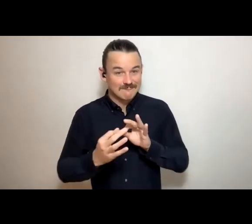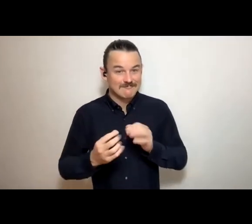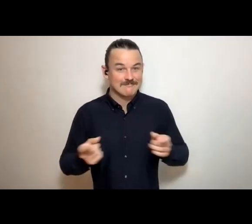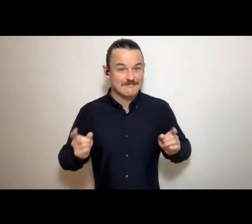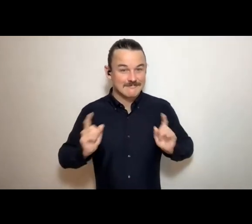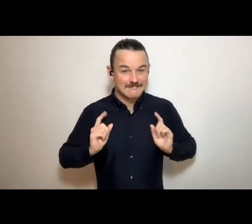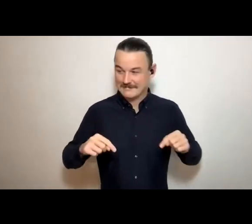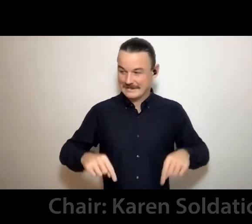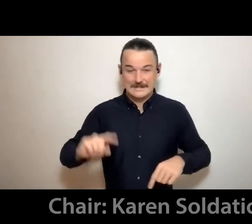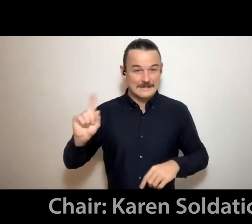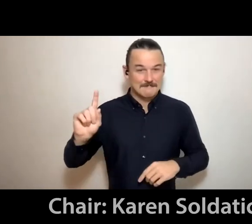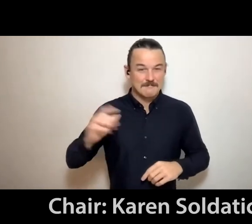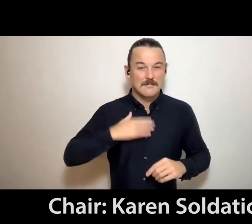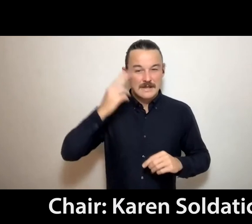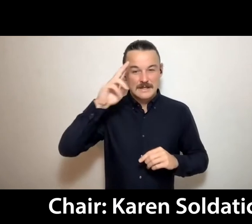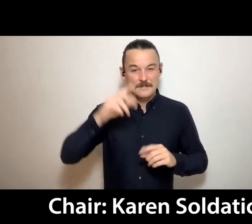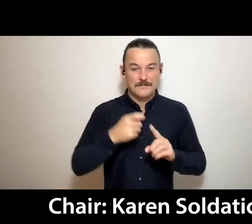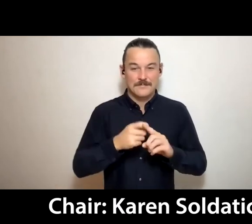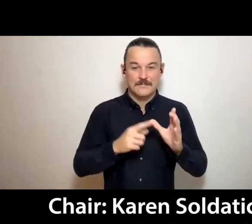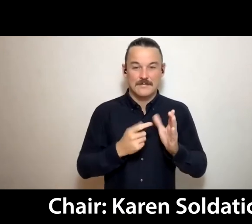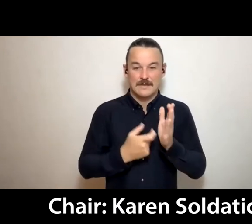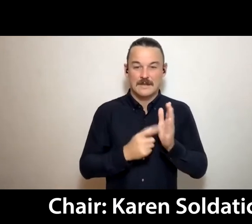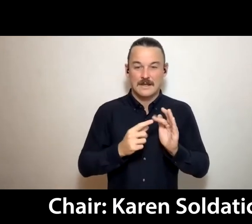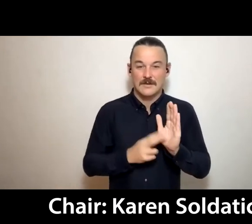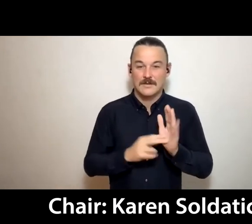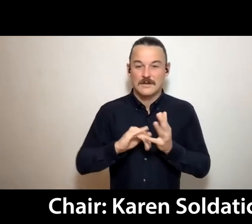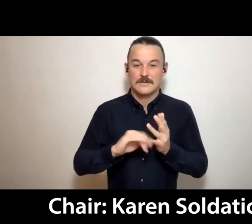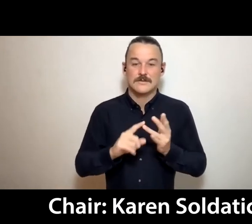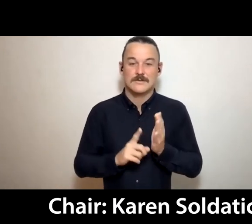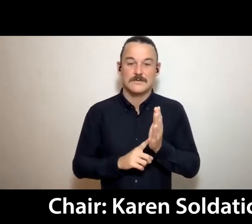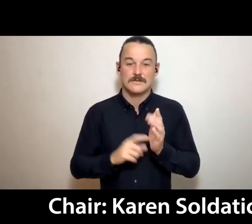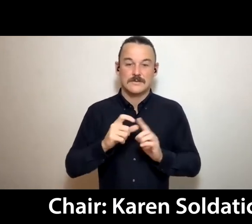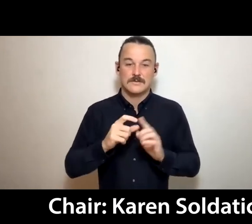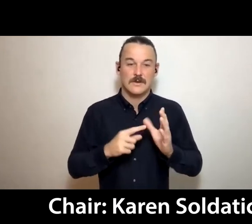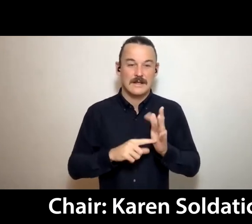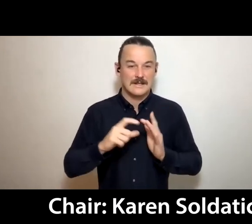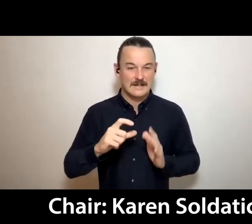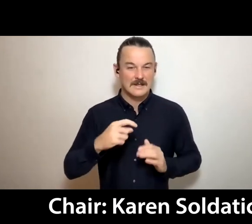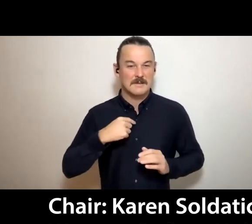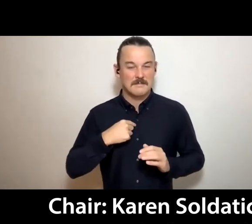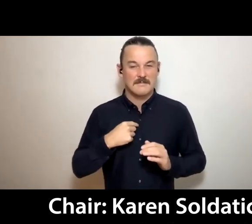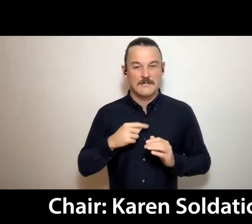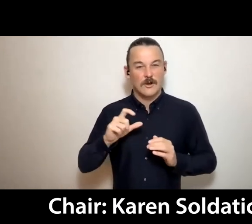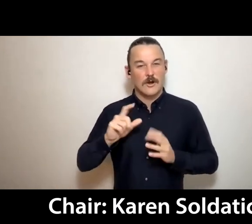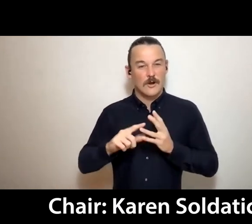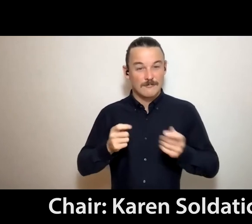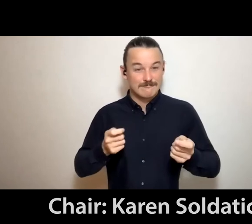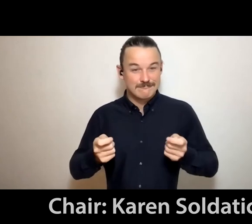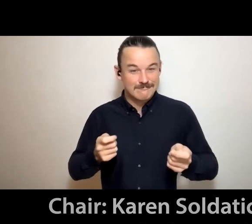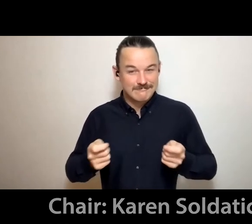My name is Karen Soldatic and I am one of the co-convenants of Australia's largest